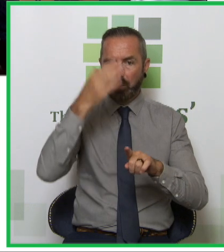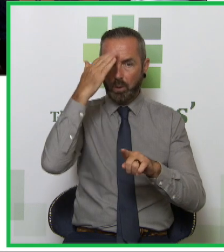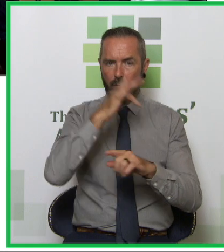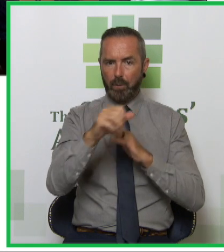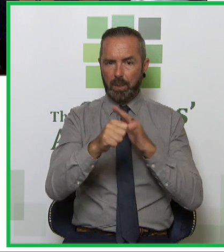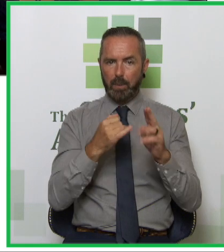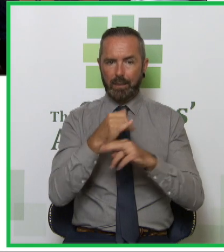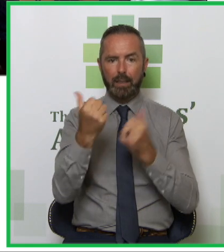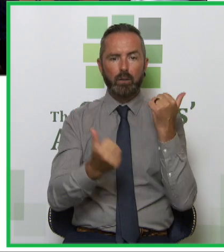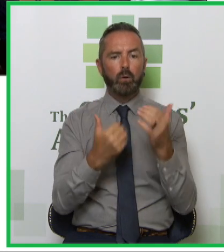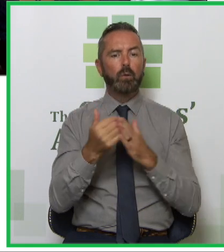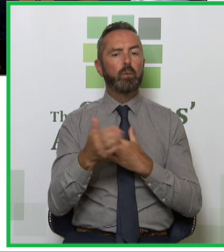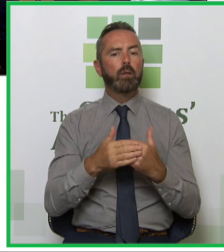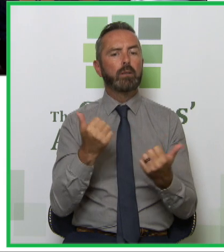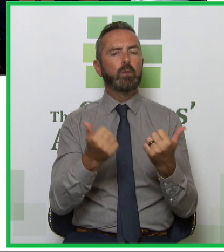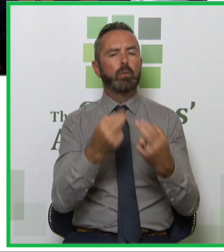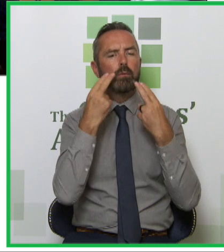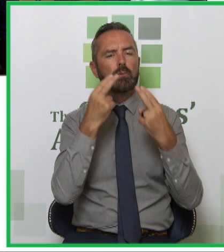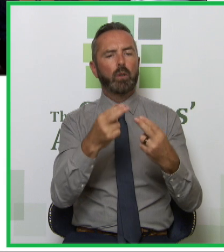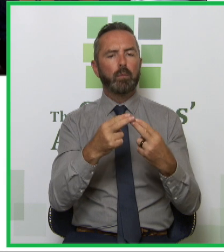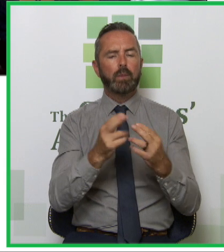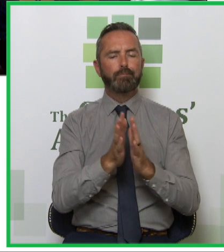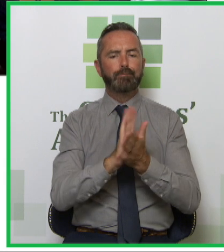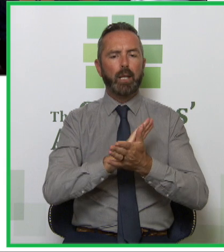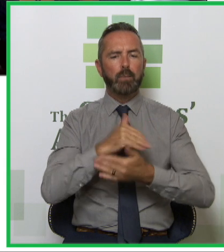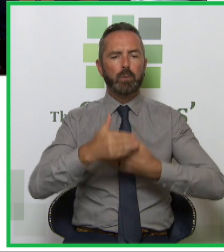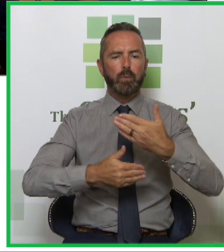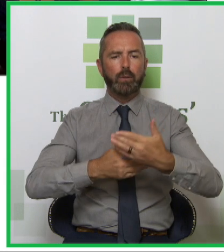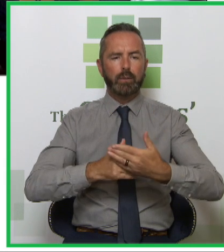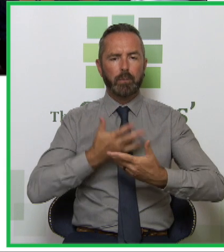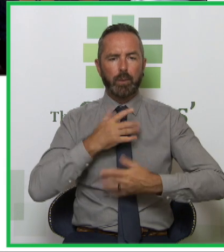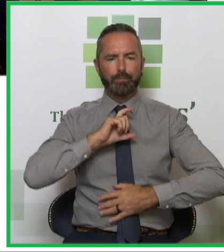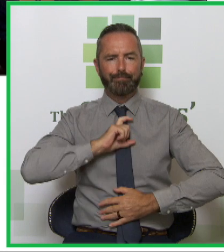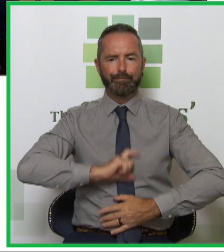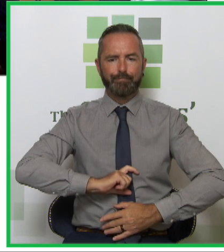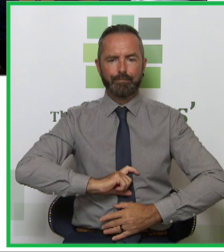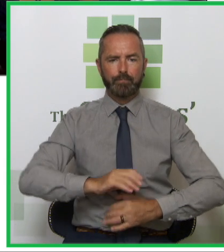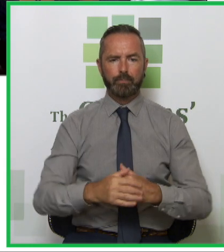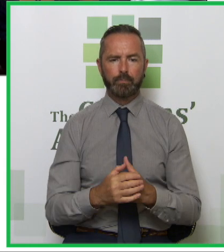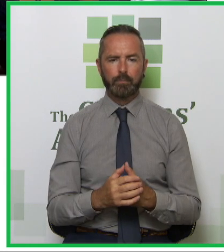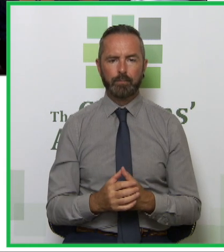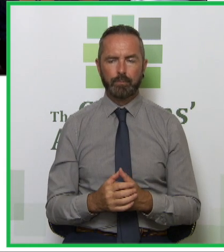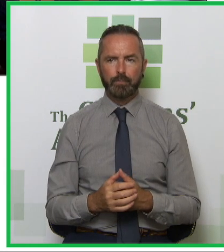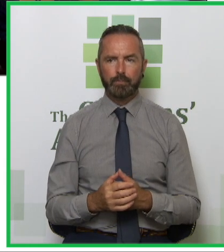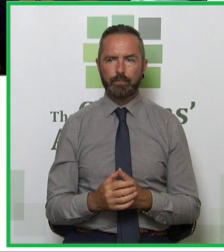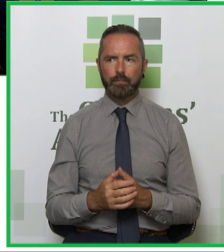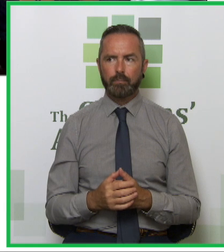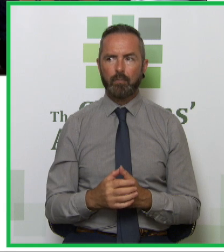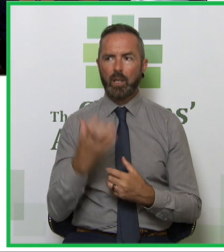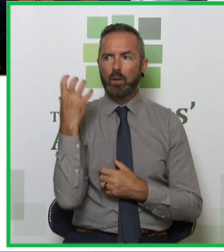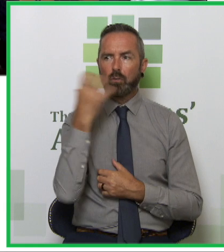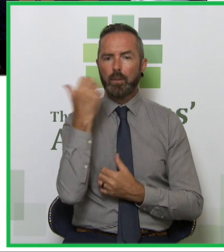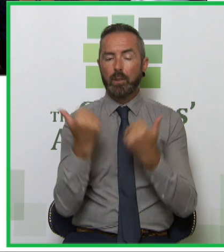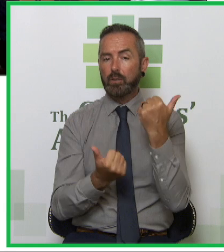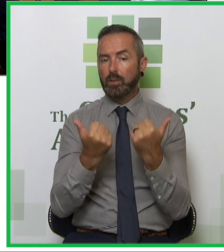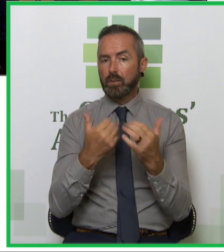at court is that court is usually a very damaging process for the victim of crime. Criminal justice